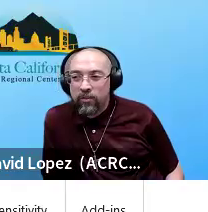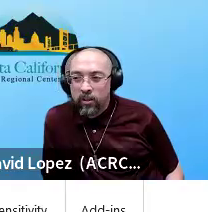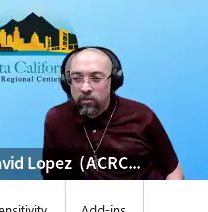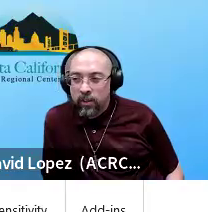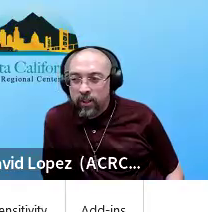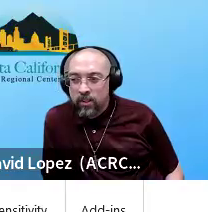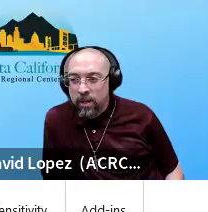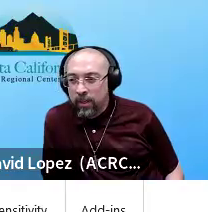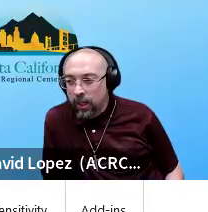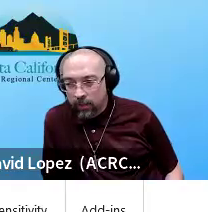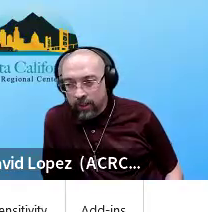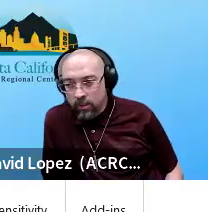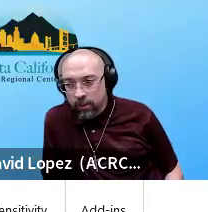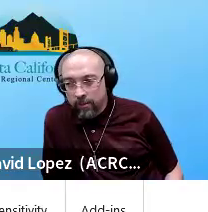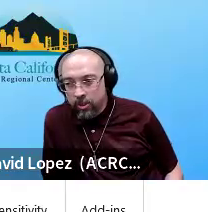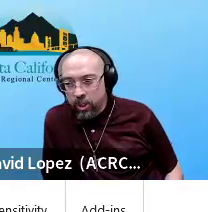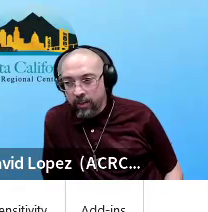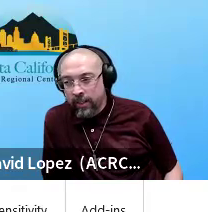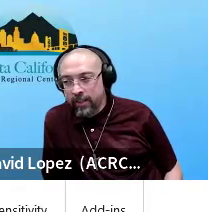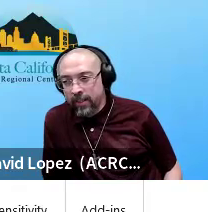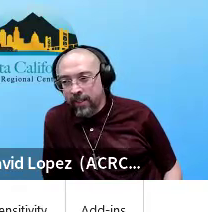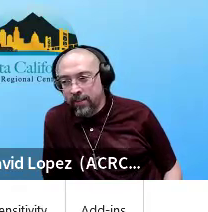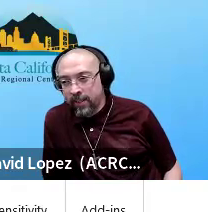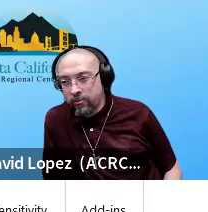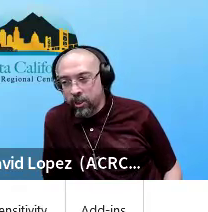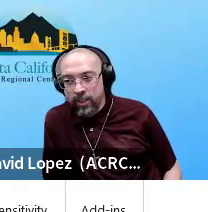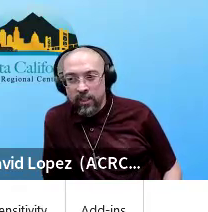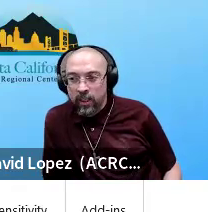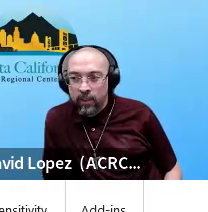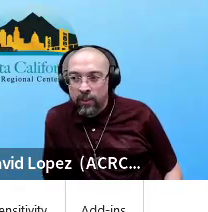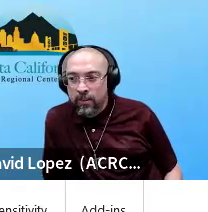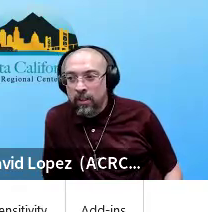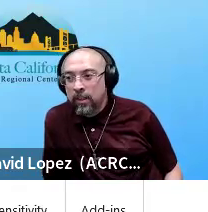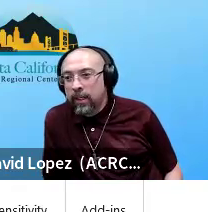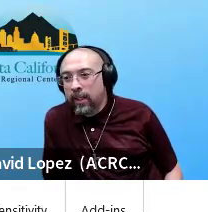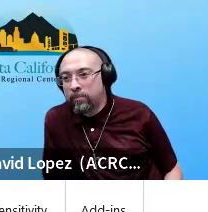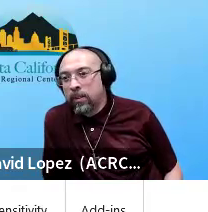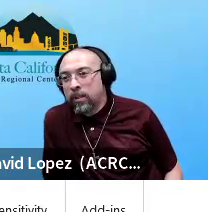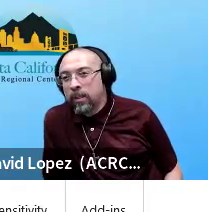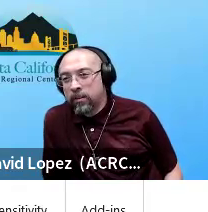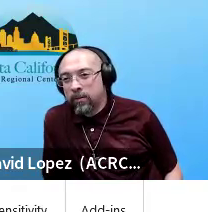be a combination of all three of us, maybe all of us working with Sharon as they could reach out to any of us.